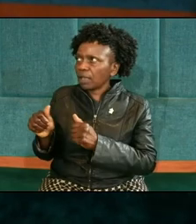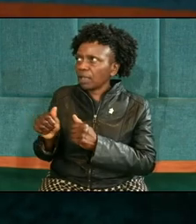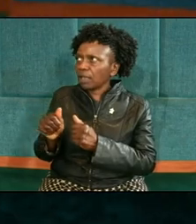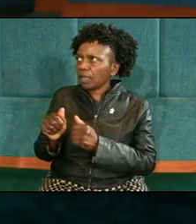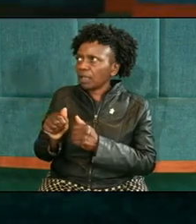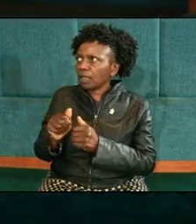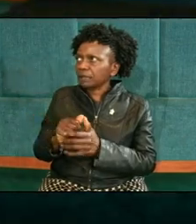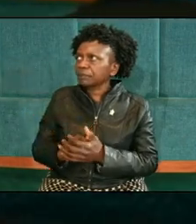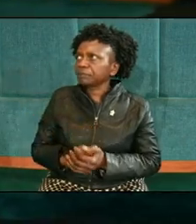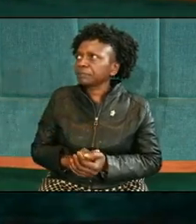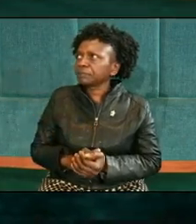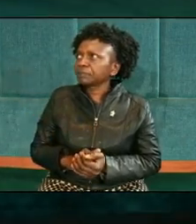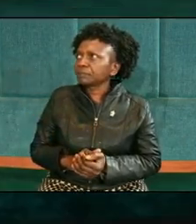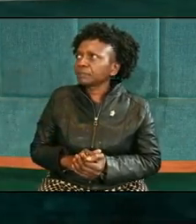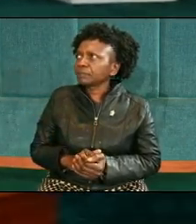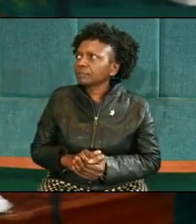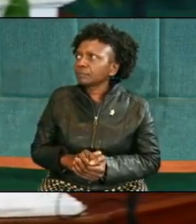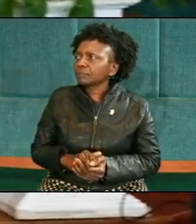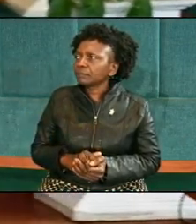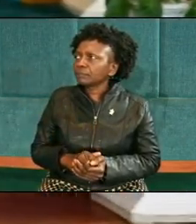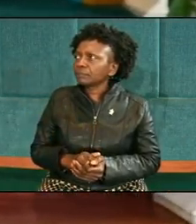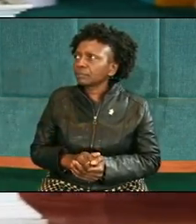What?